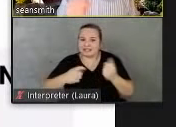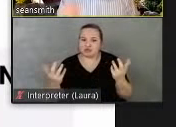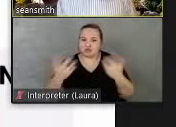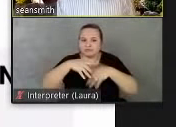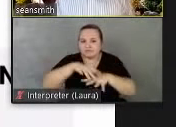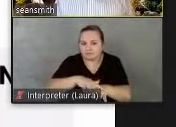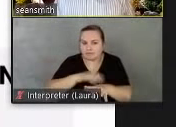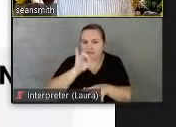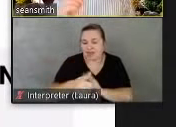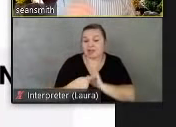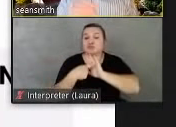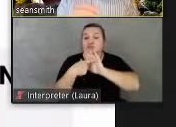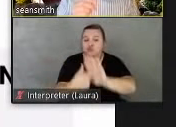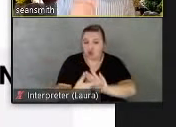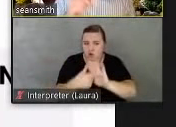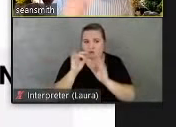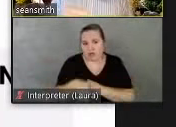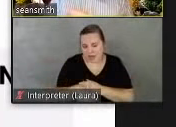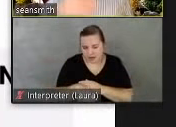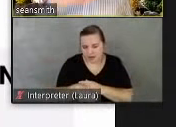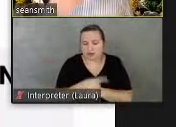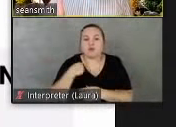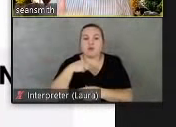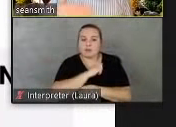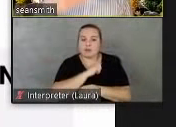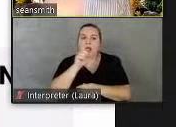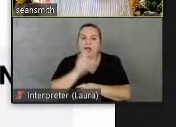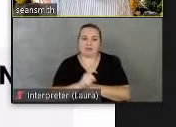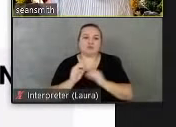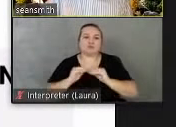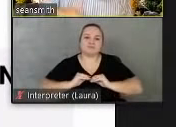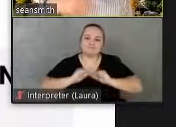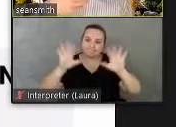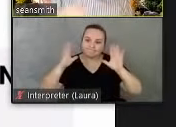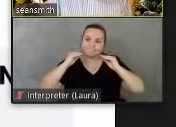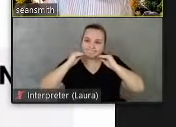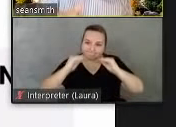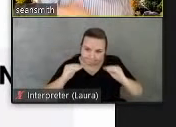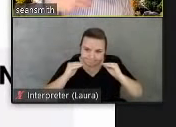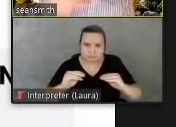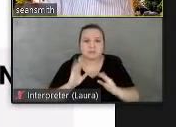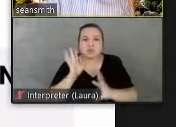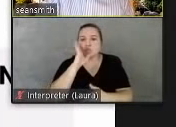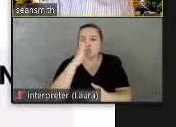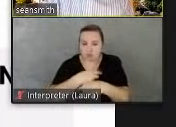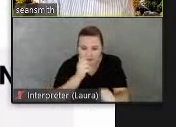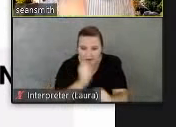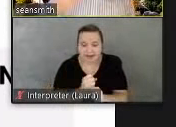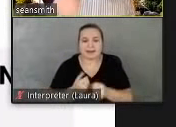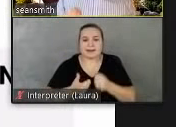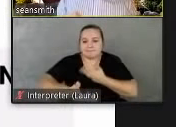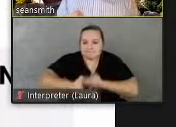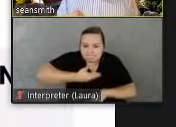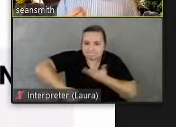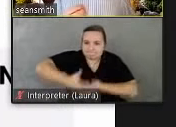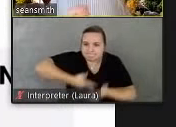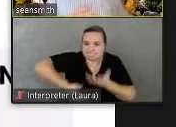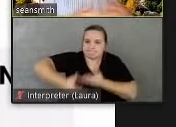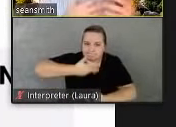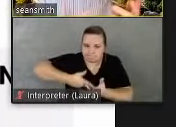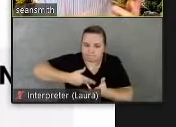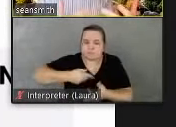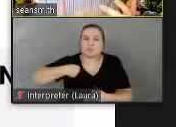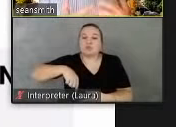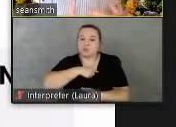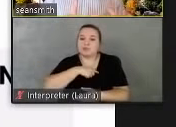to model that. We're going to need to explicitly teach and create and facilitate. We're going to need to